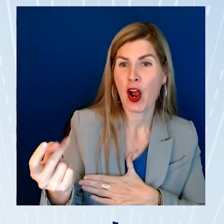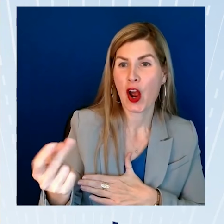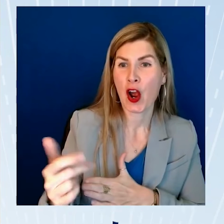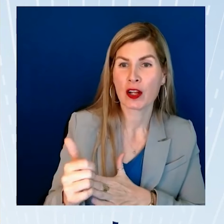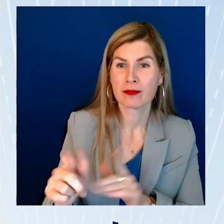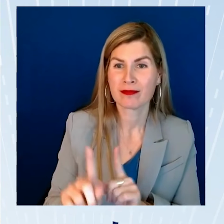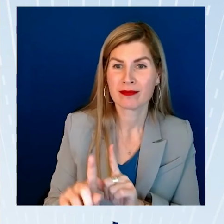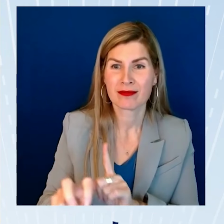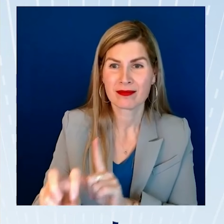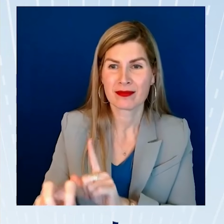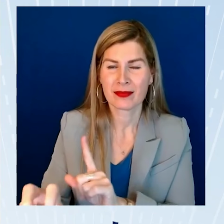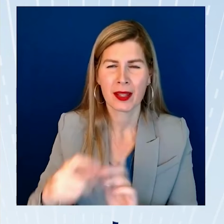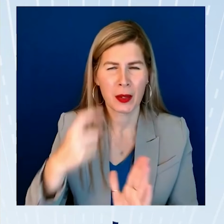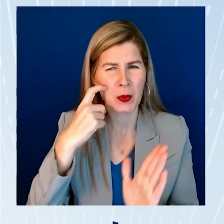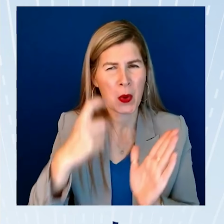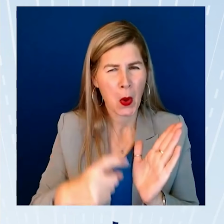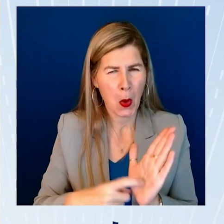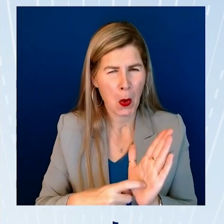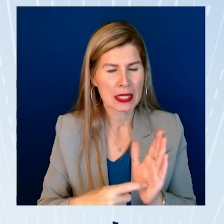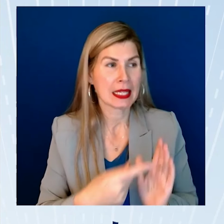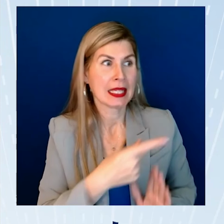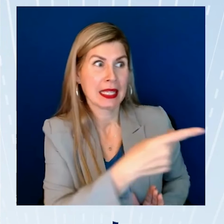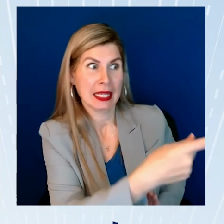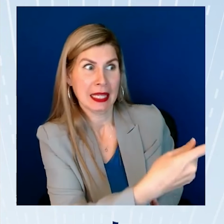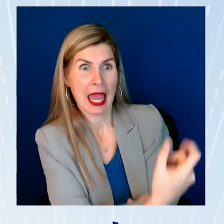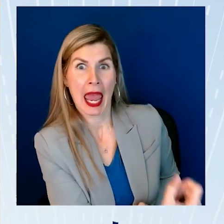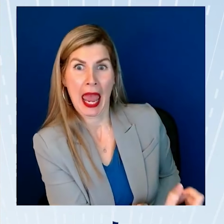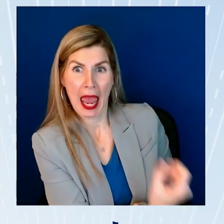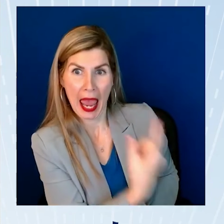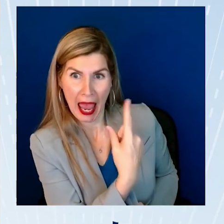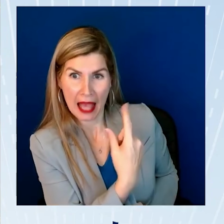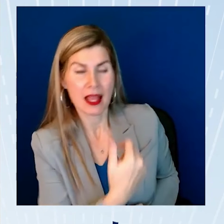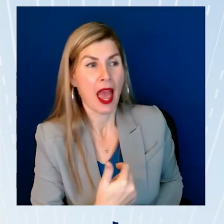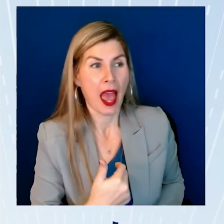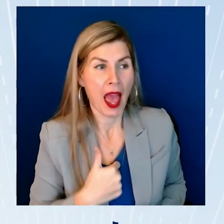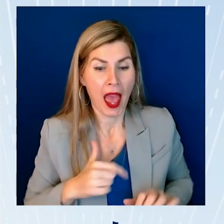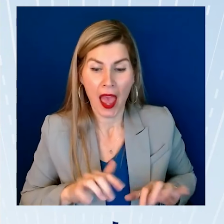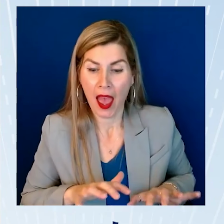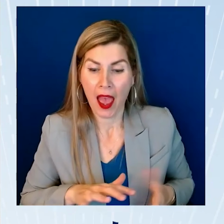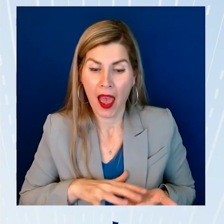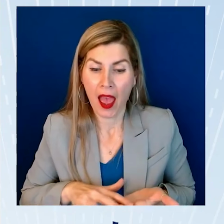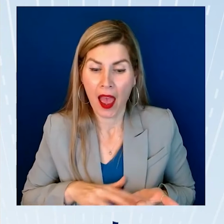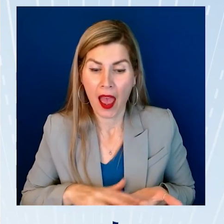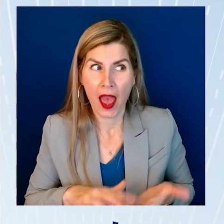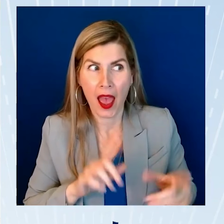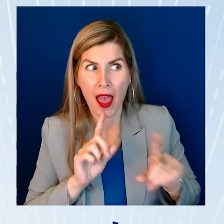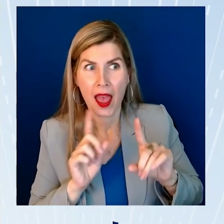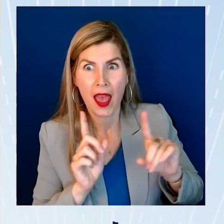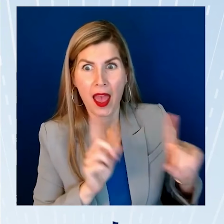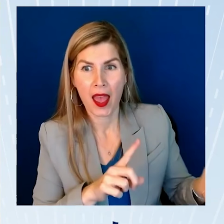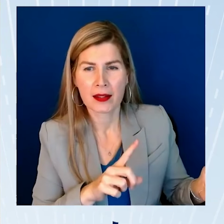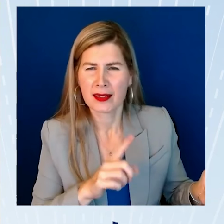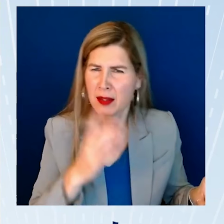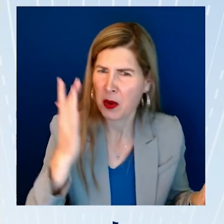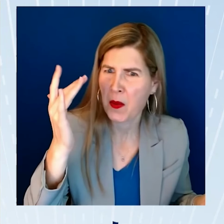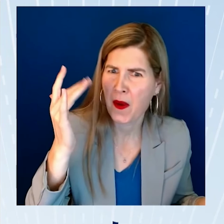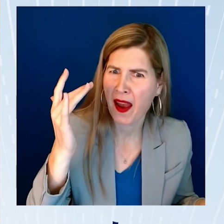will notice a delay between when Gene asks a question and when I respond, and that's because the